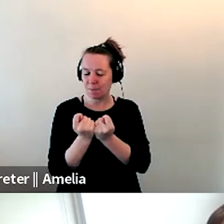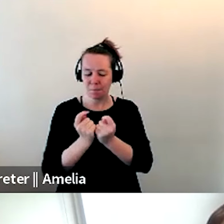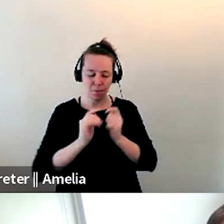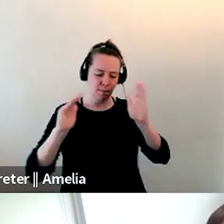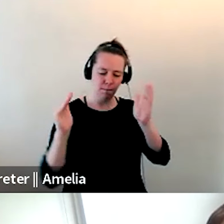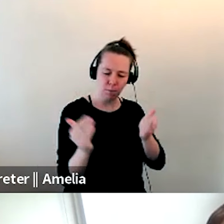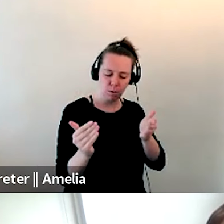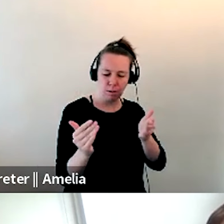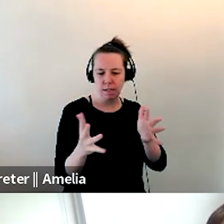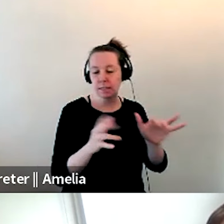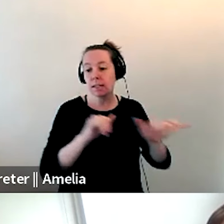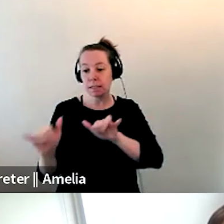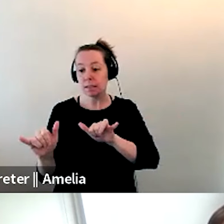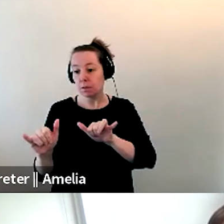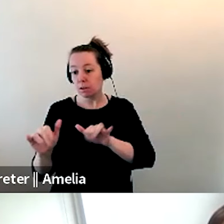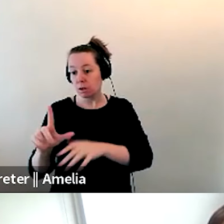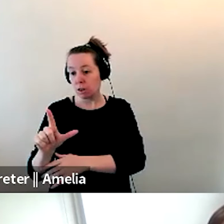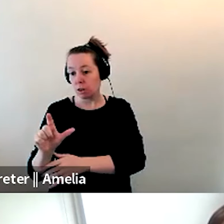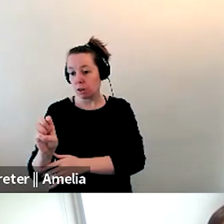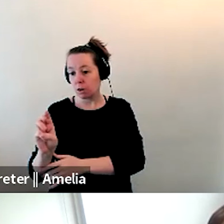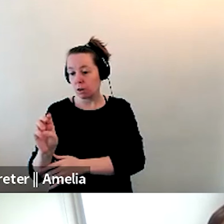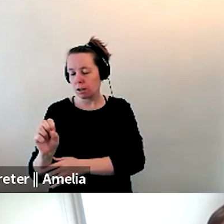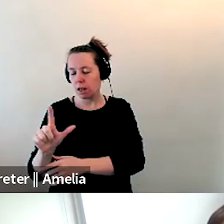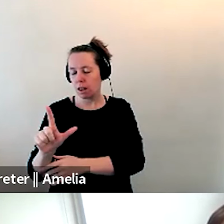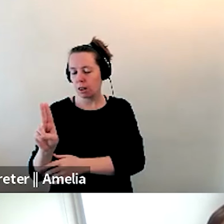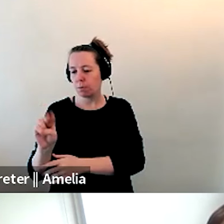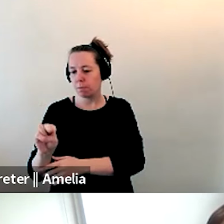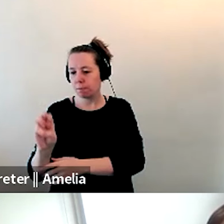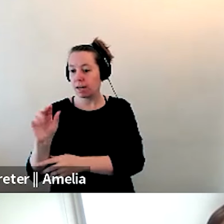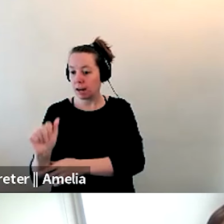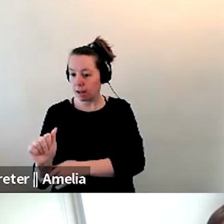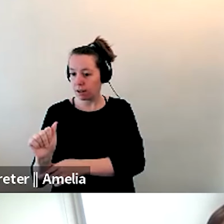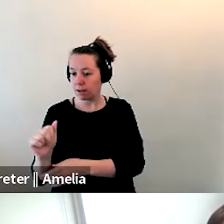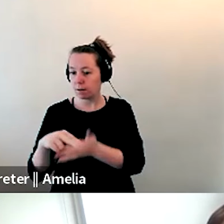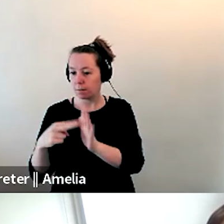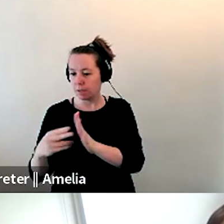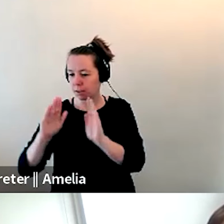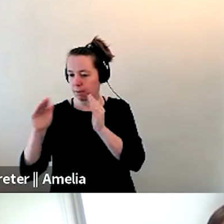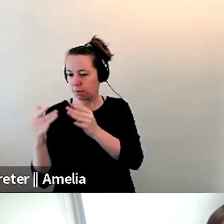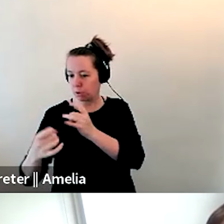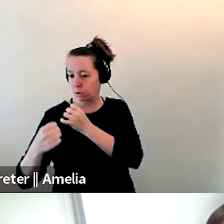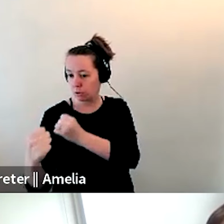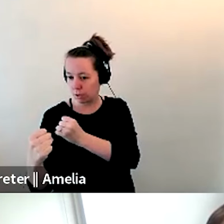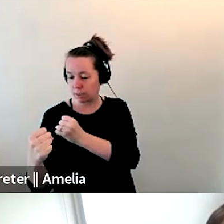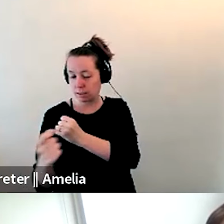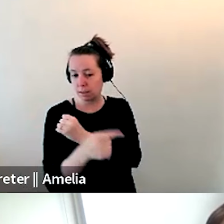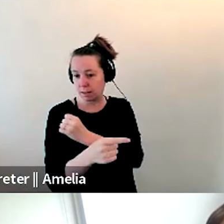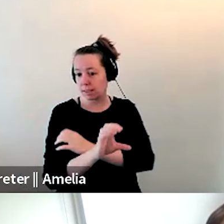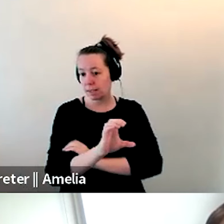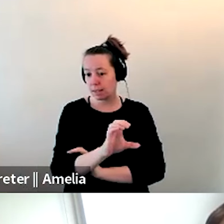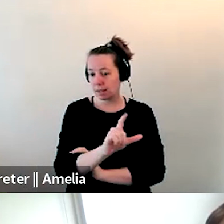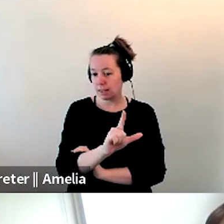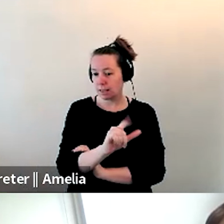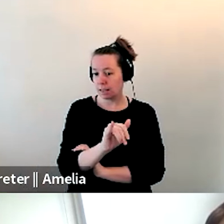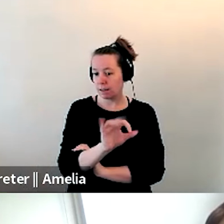so similar to Lumina, but really, again, focused on your strengths. It was developed by Donald Clifton as based off Strengths Finder.